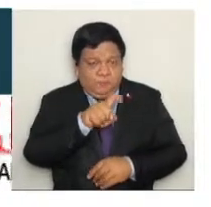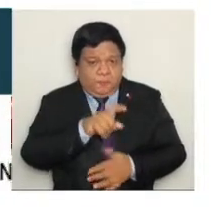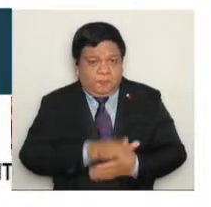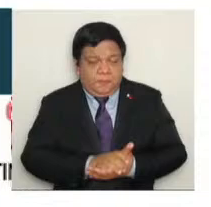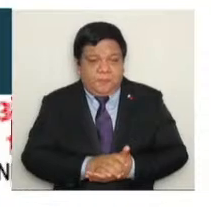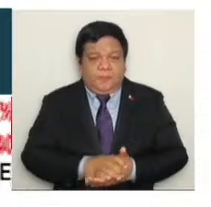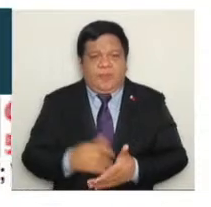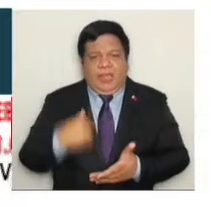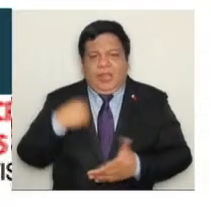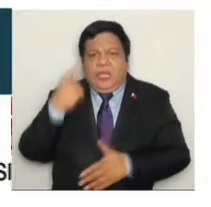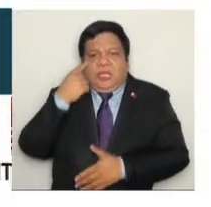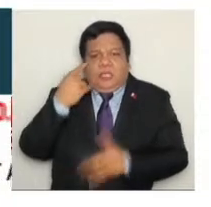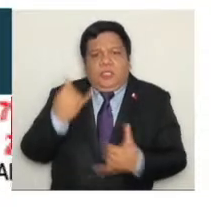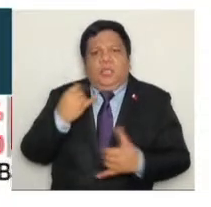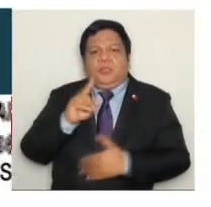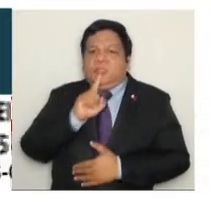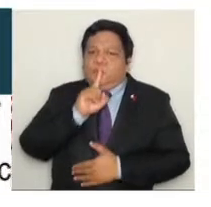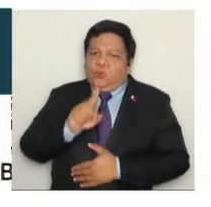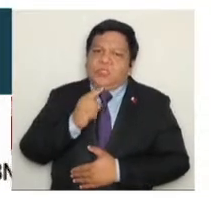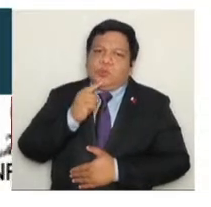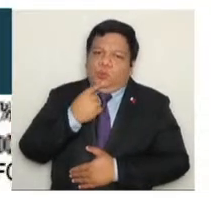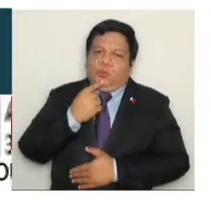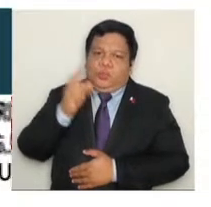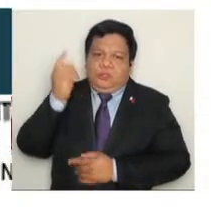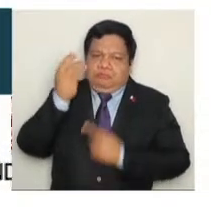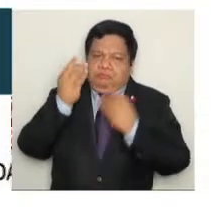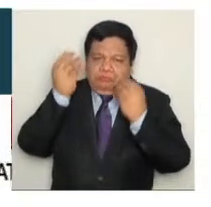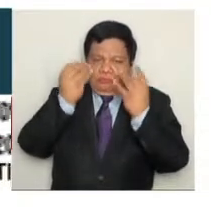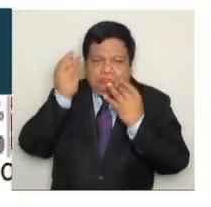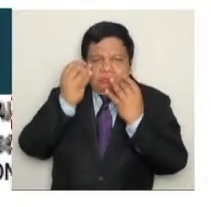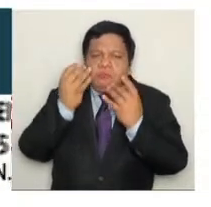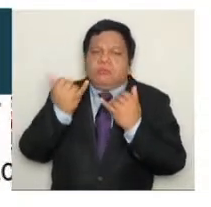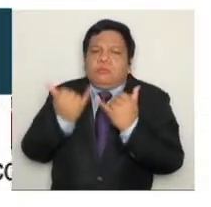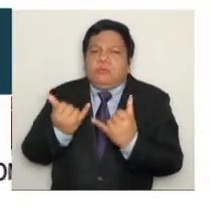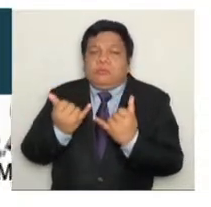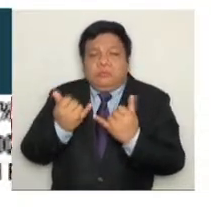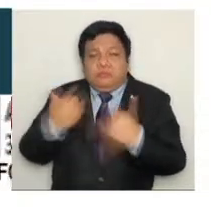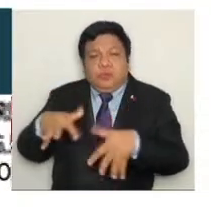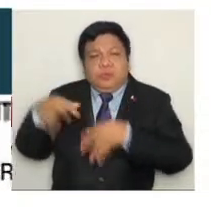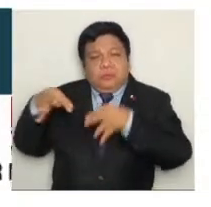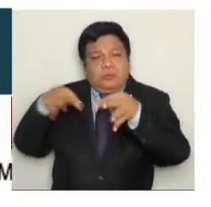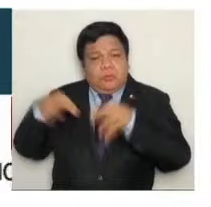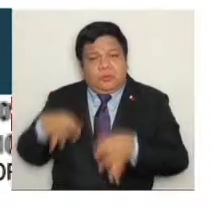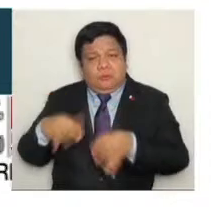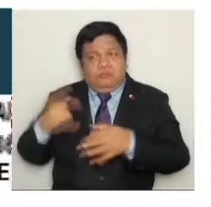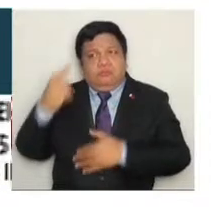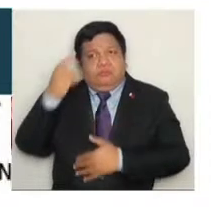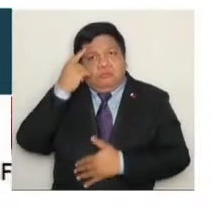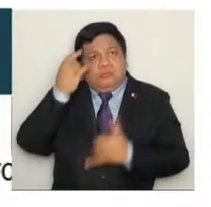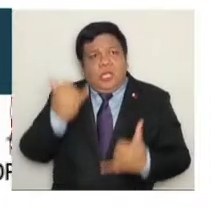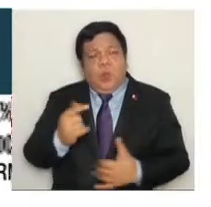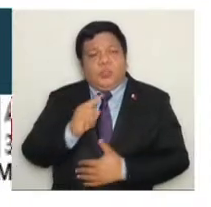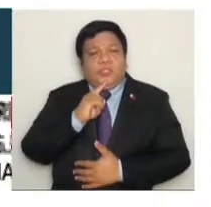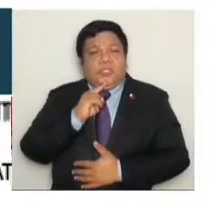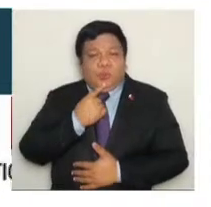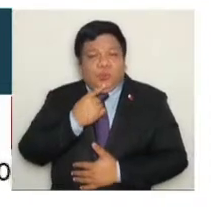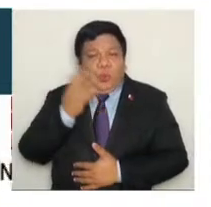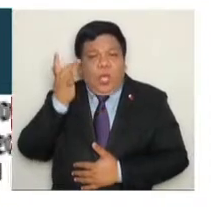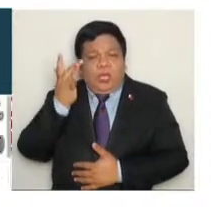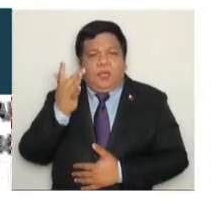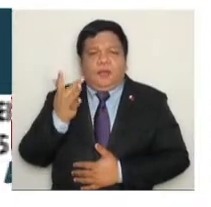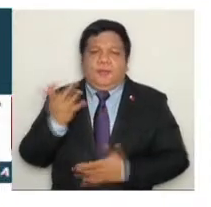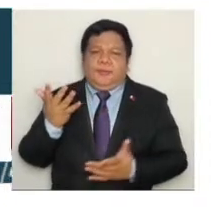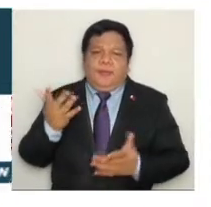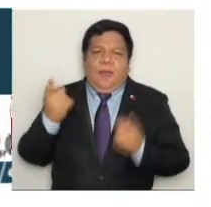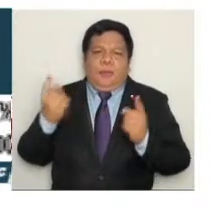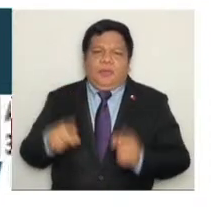think he's seriously thinking about it. And I think he explained that he thought of it now seriously because of the unfair